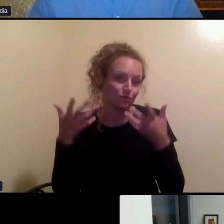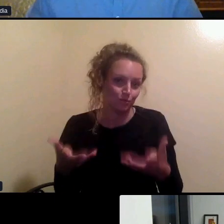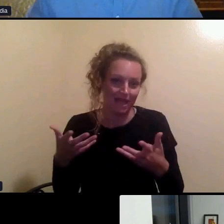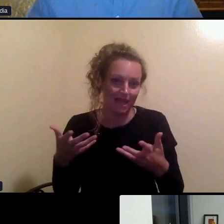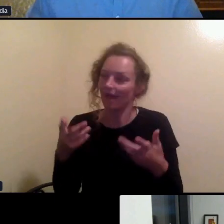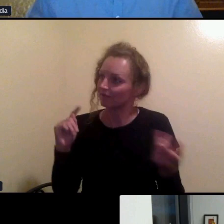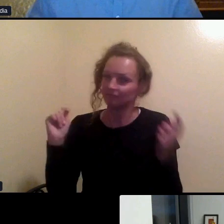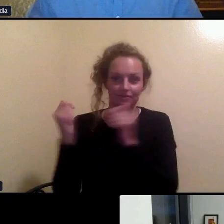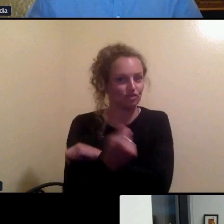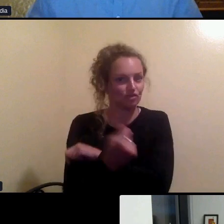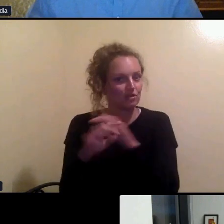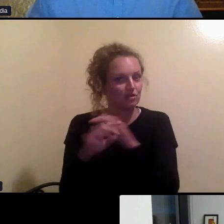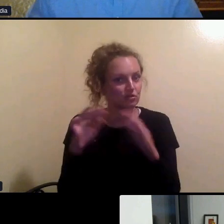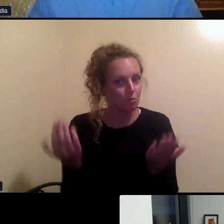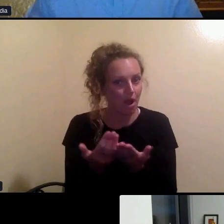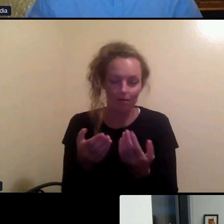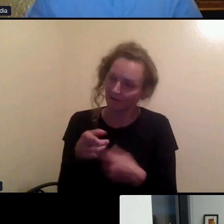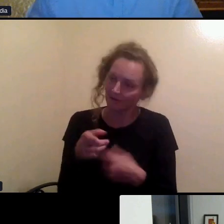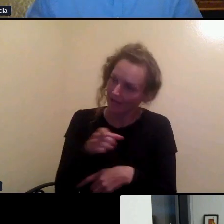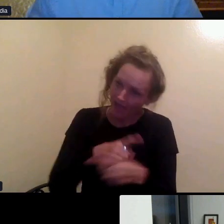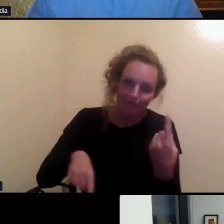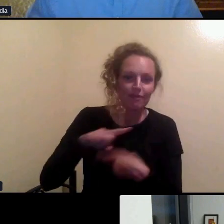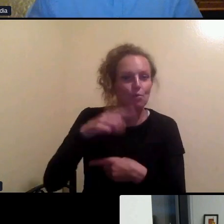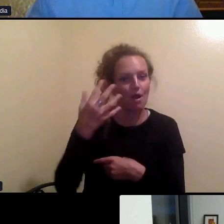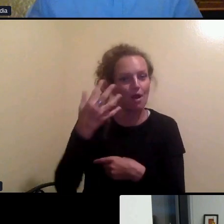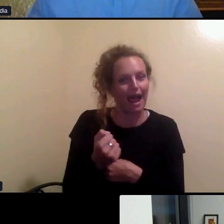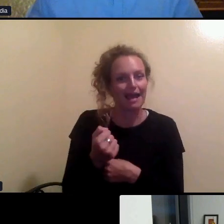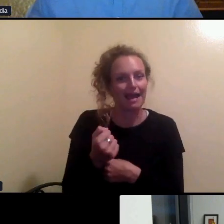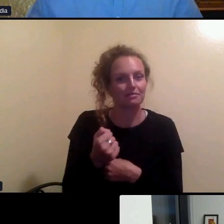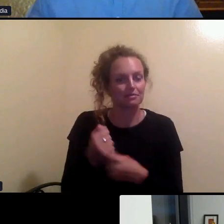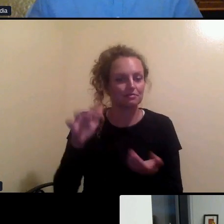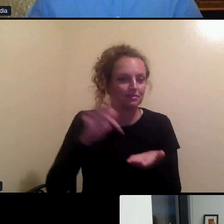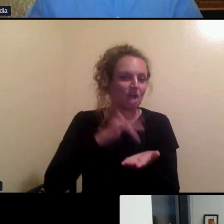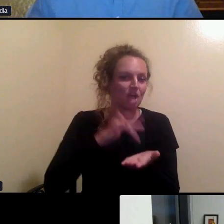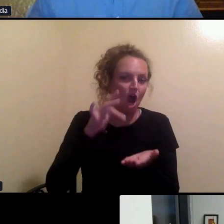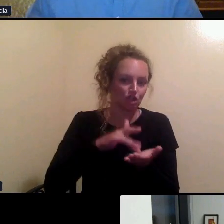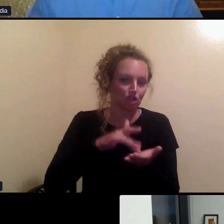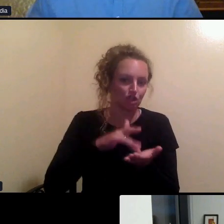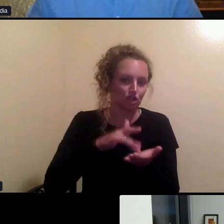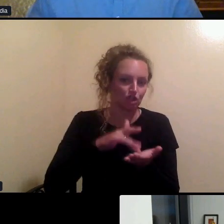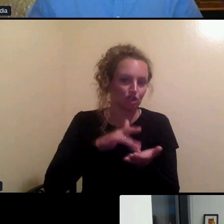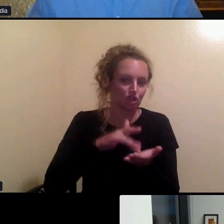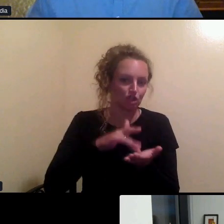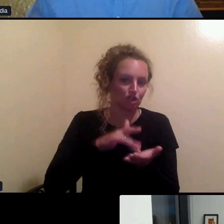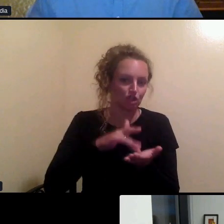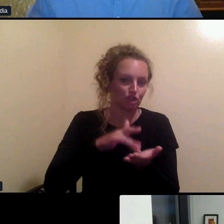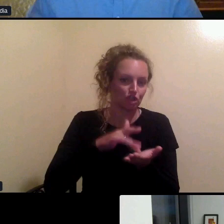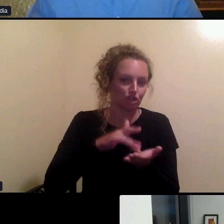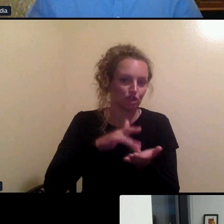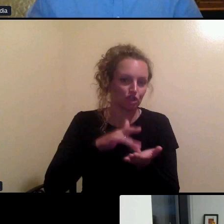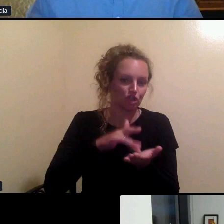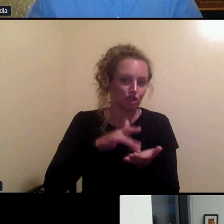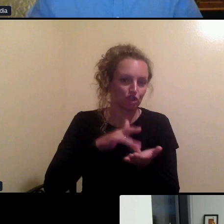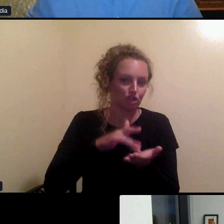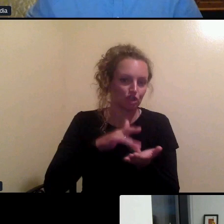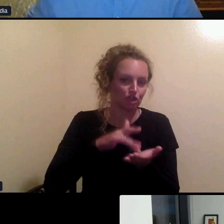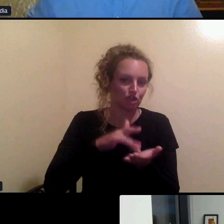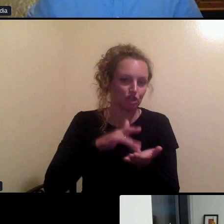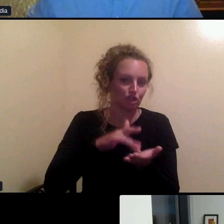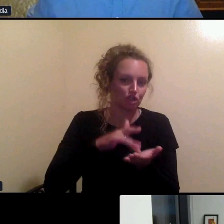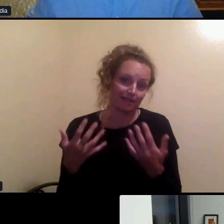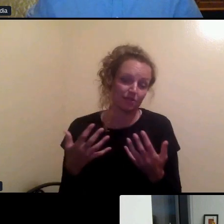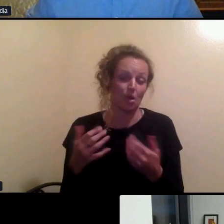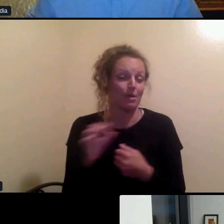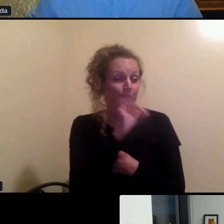this is the thing about innovating for persons with disabilities, whether it's accessibility, whether it's assistive